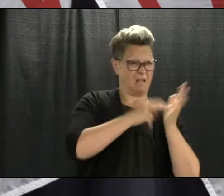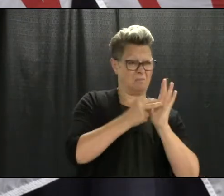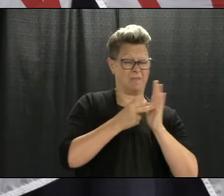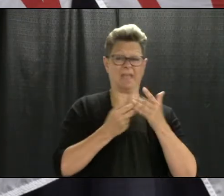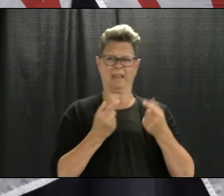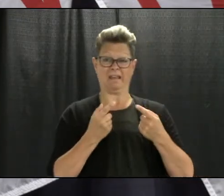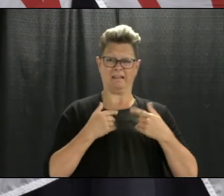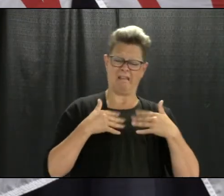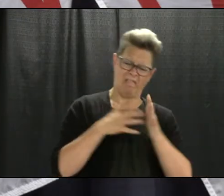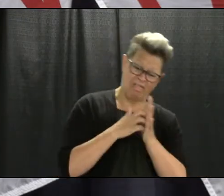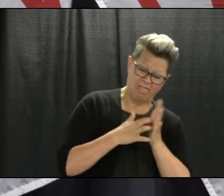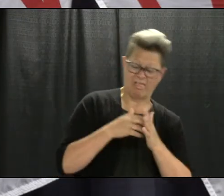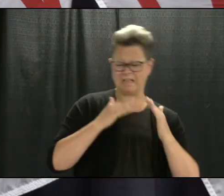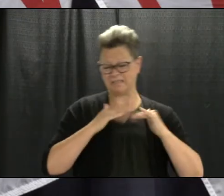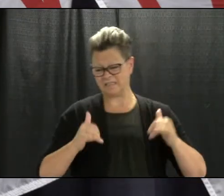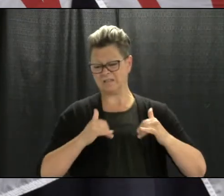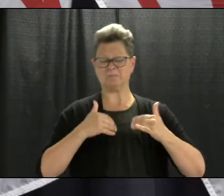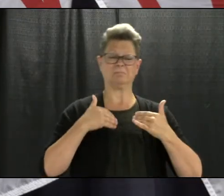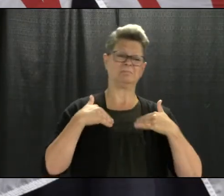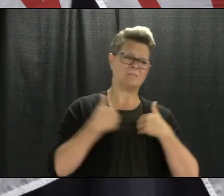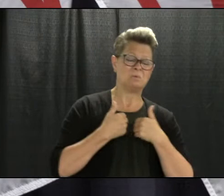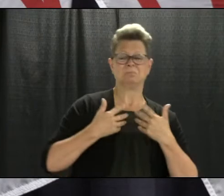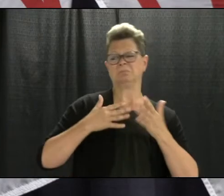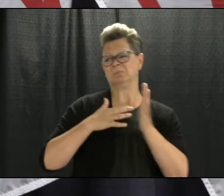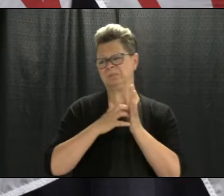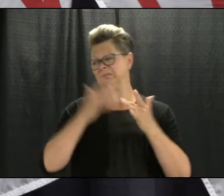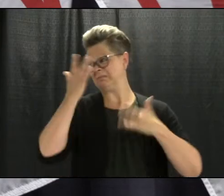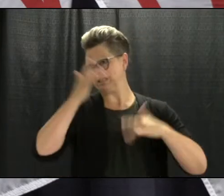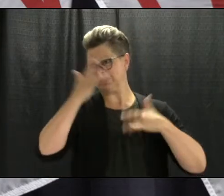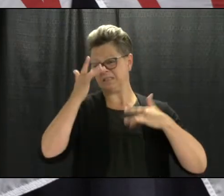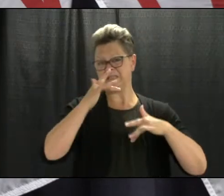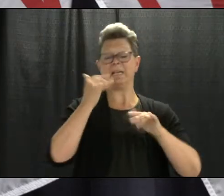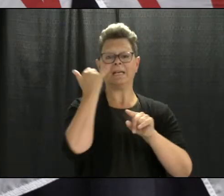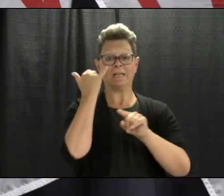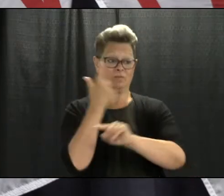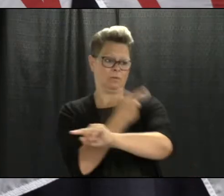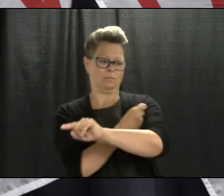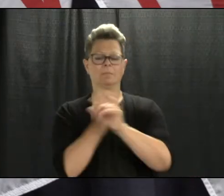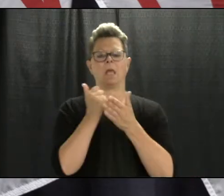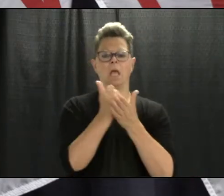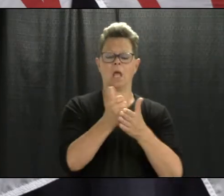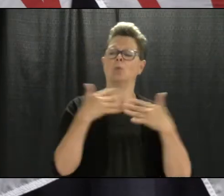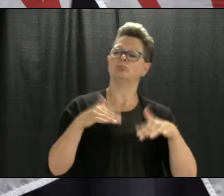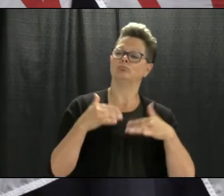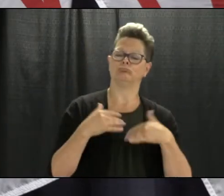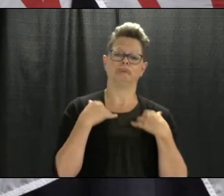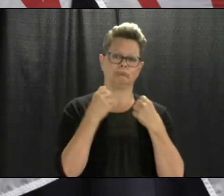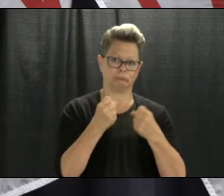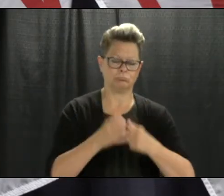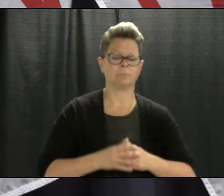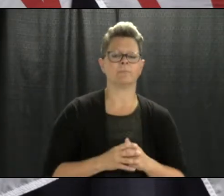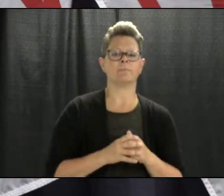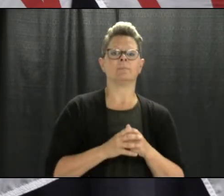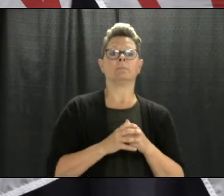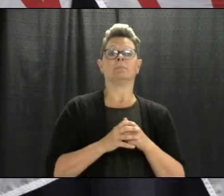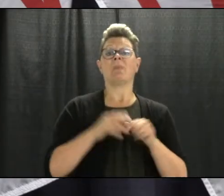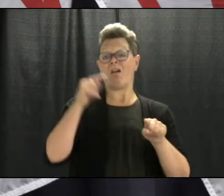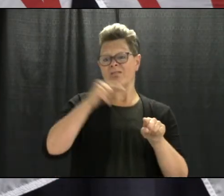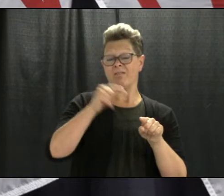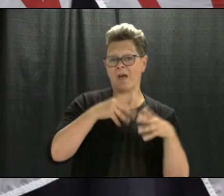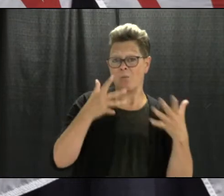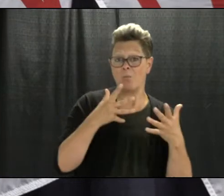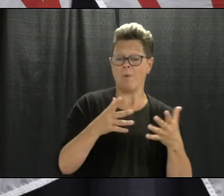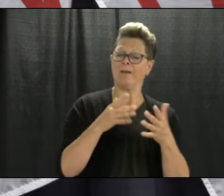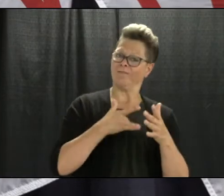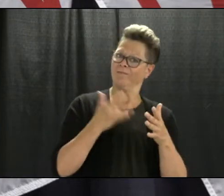the vaccine after an infection boosts that immunity and helps it to last longer. Hybrid immunity from both infection and vaccination has shown to